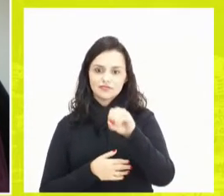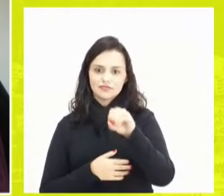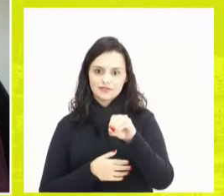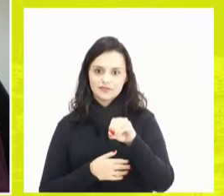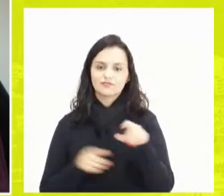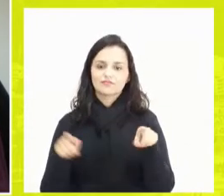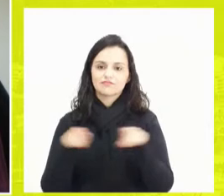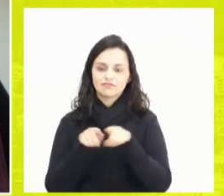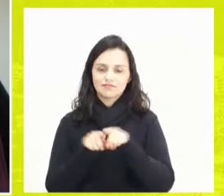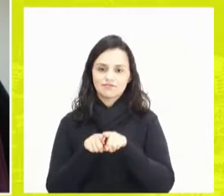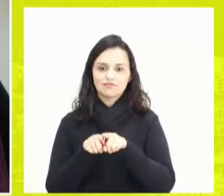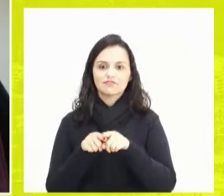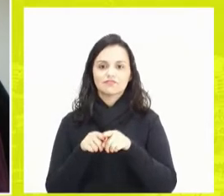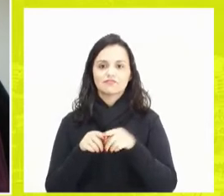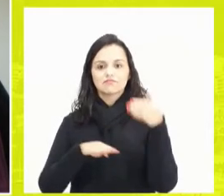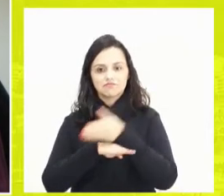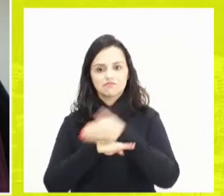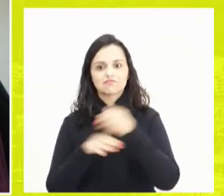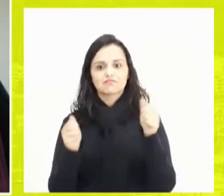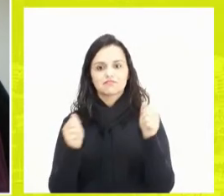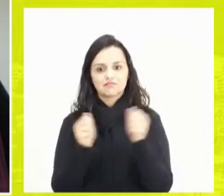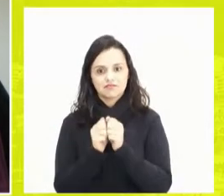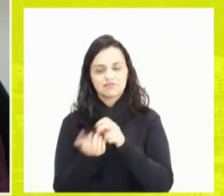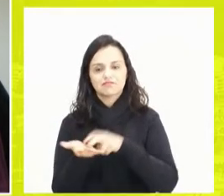for being here with us